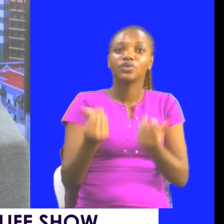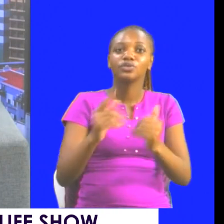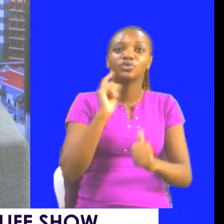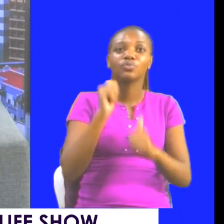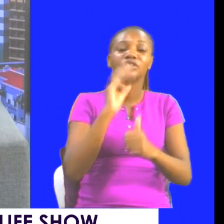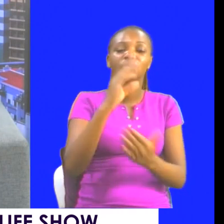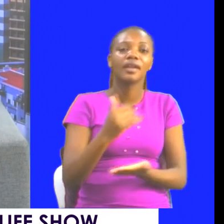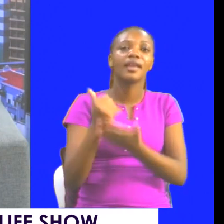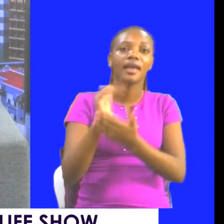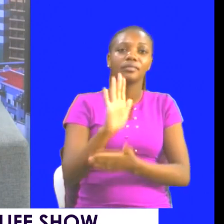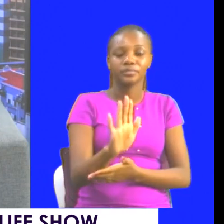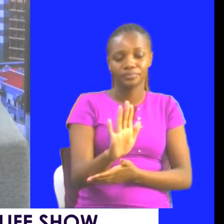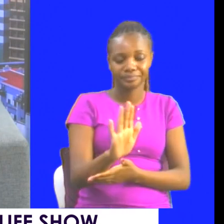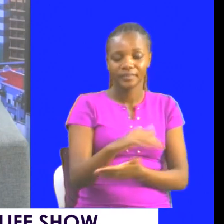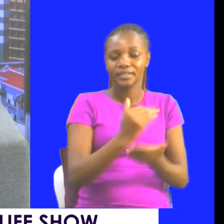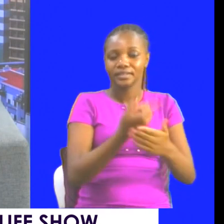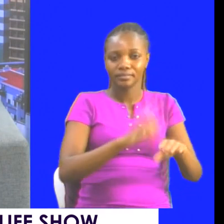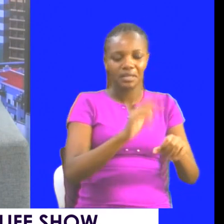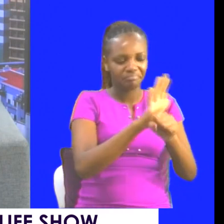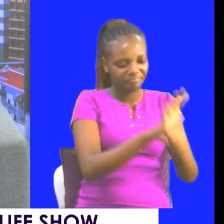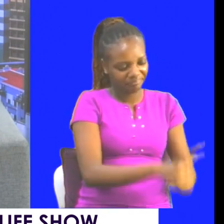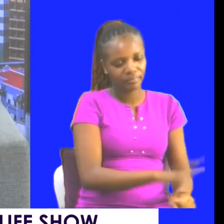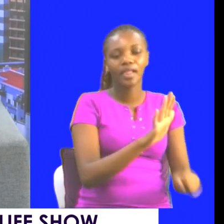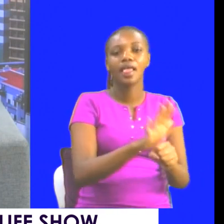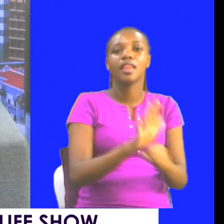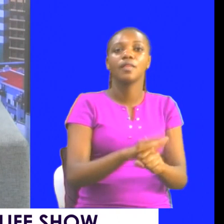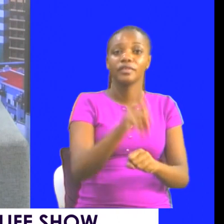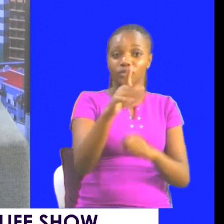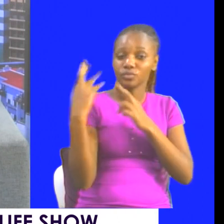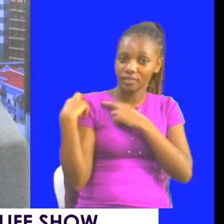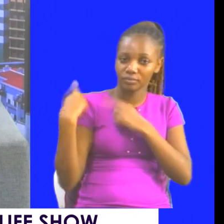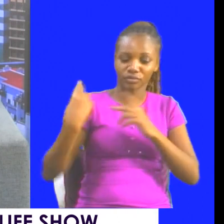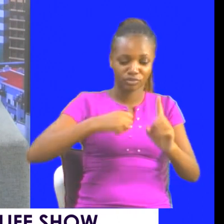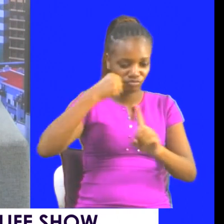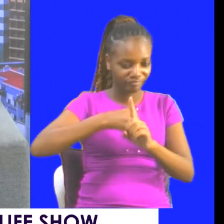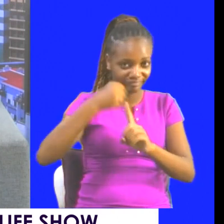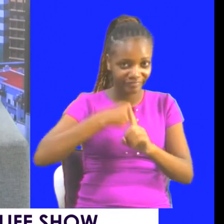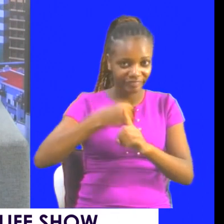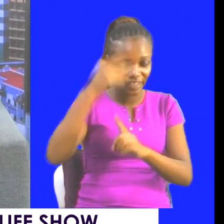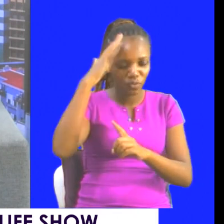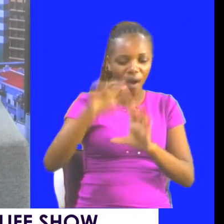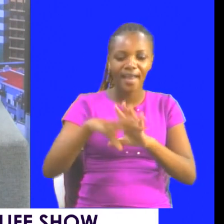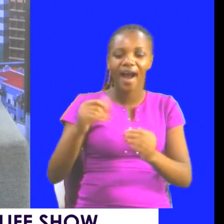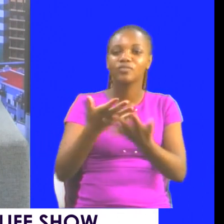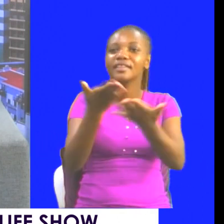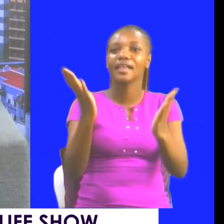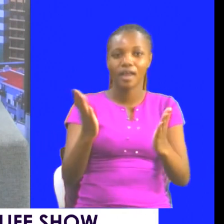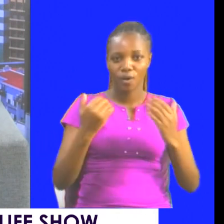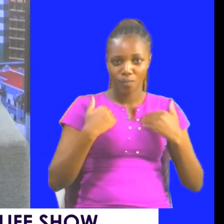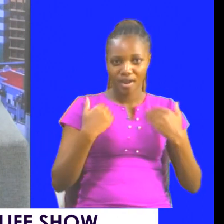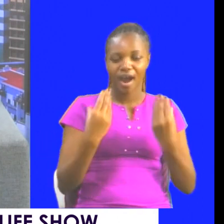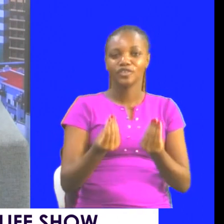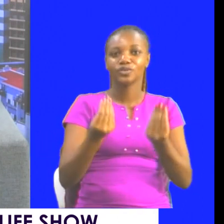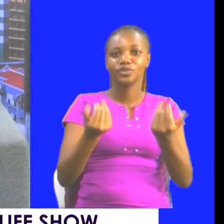places where you've been put down for so long. Because out there is a solution